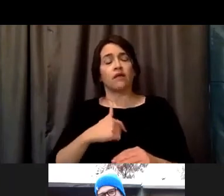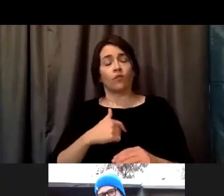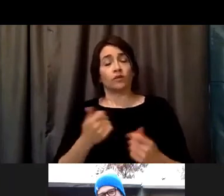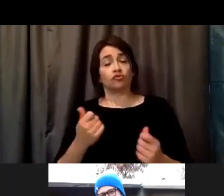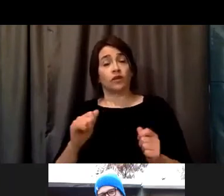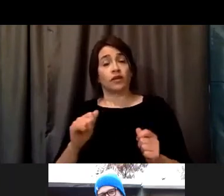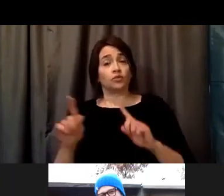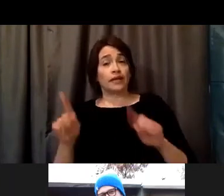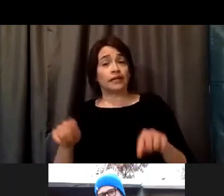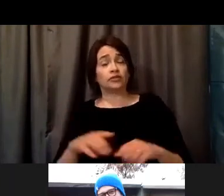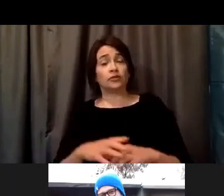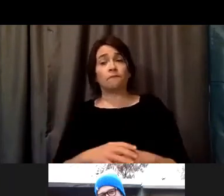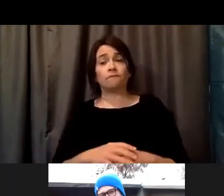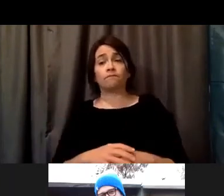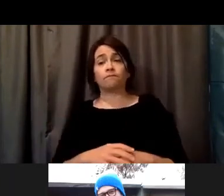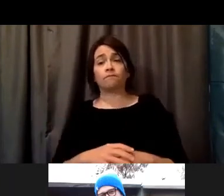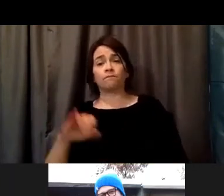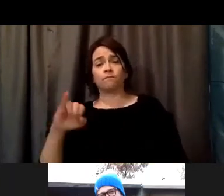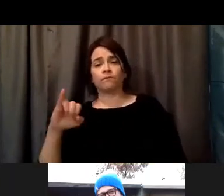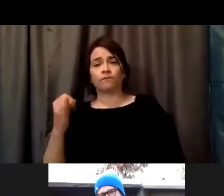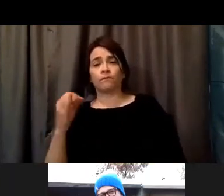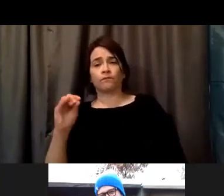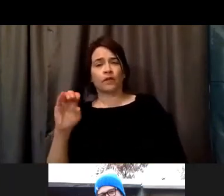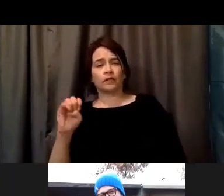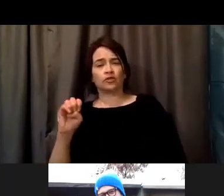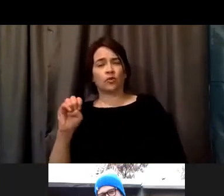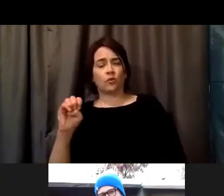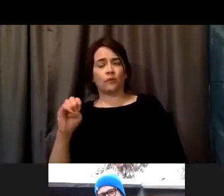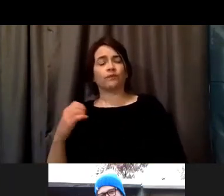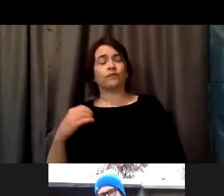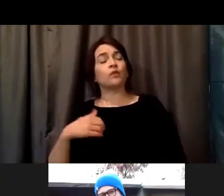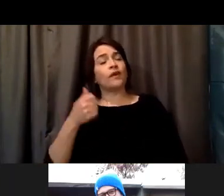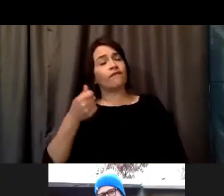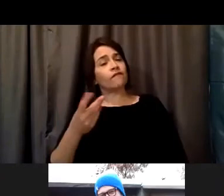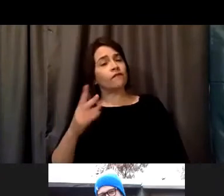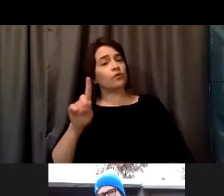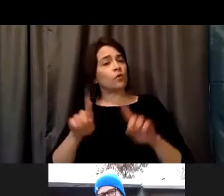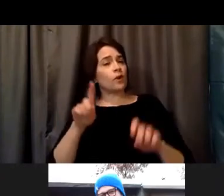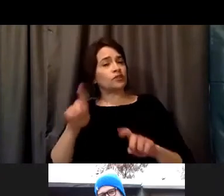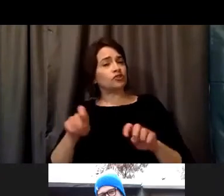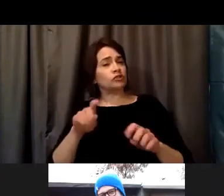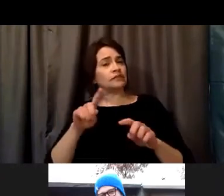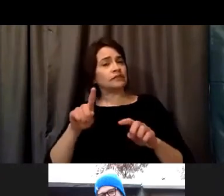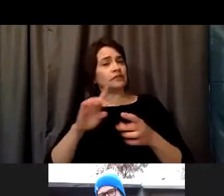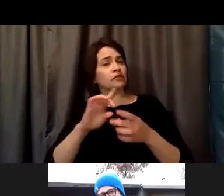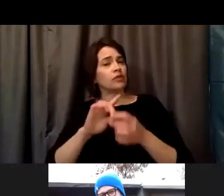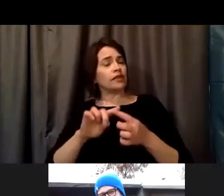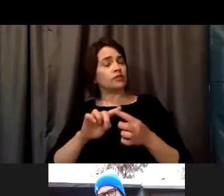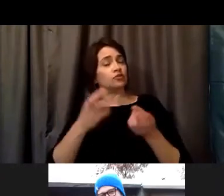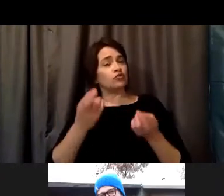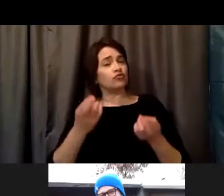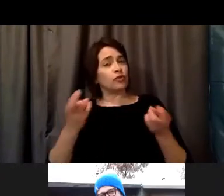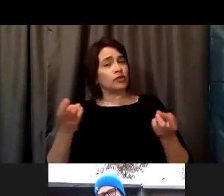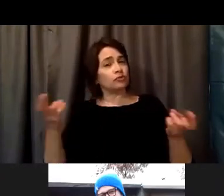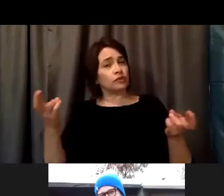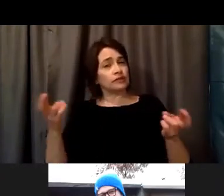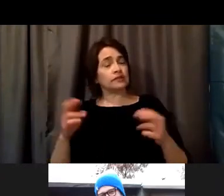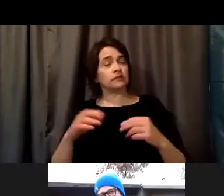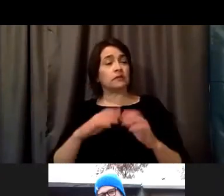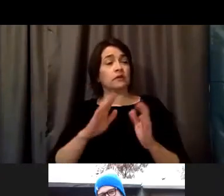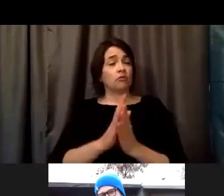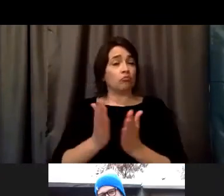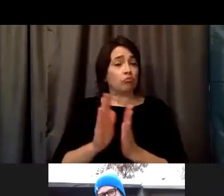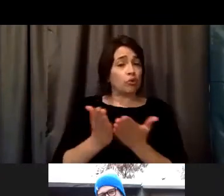Yeah, we have actually a few questions about resources and content, recommending either books or resources for the